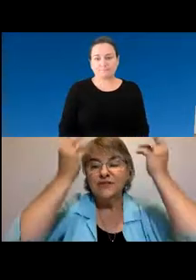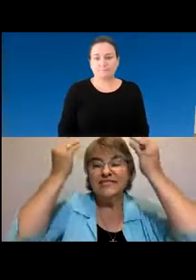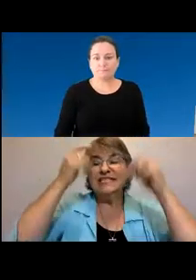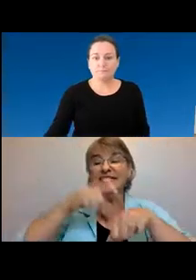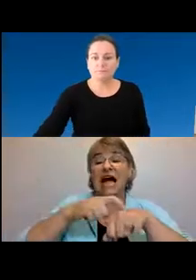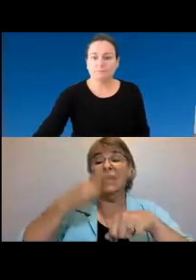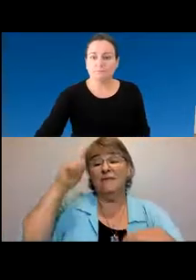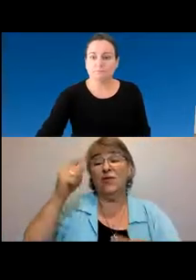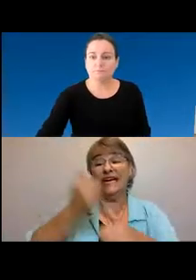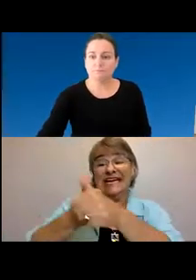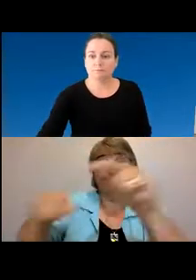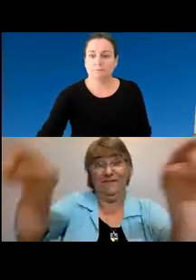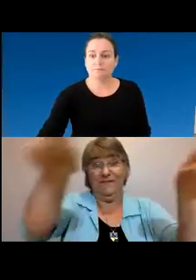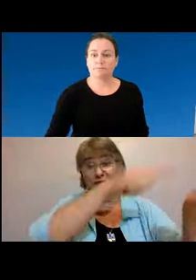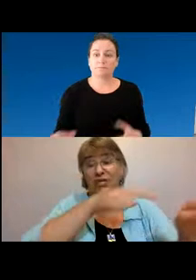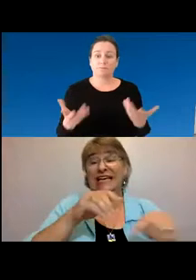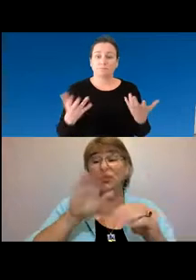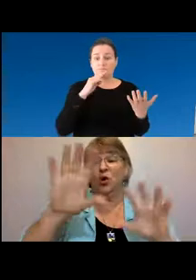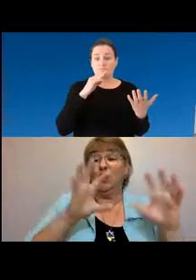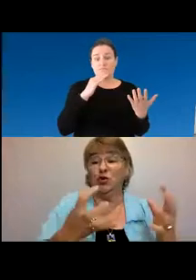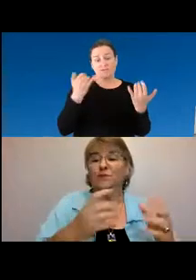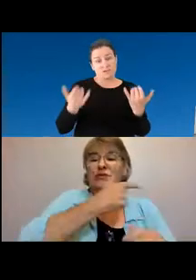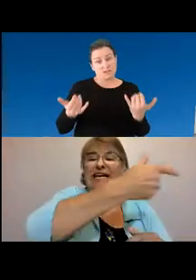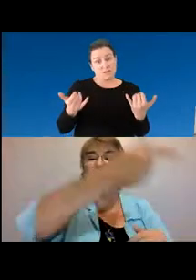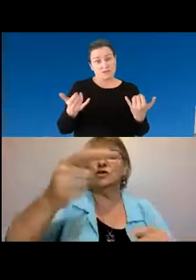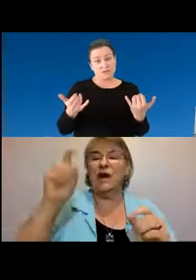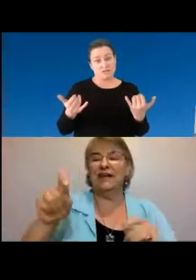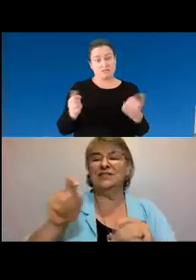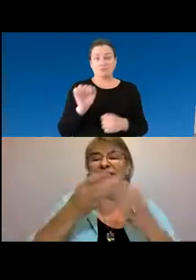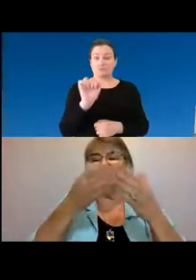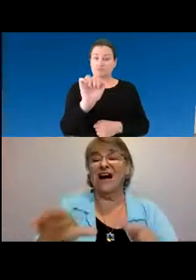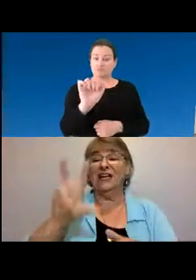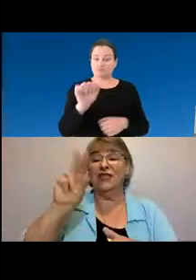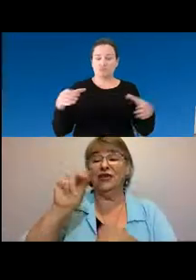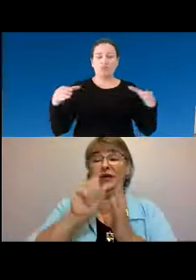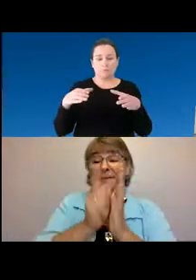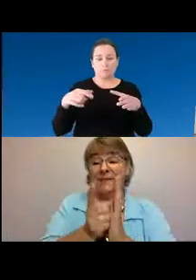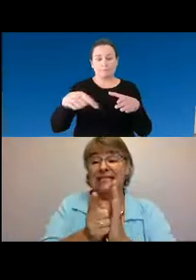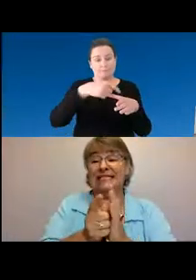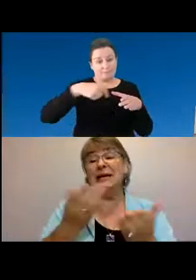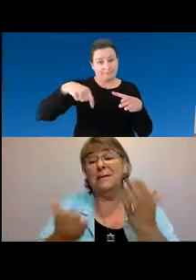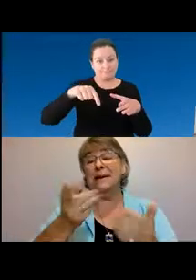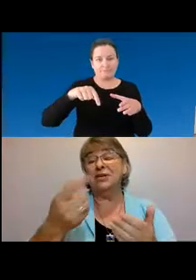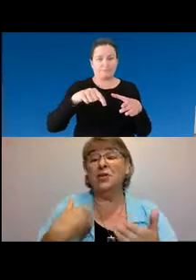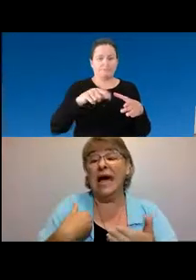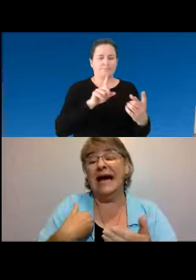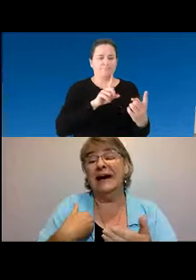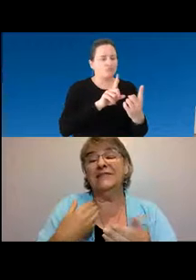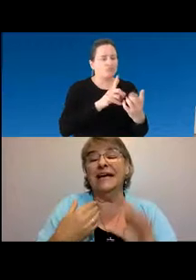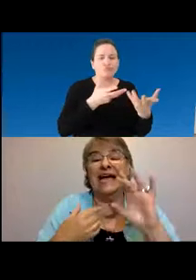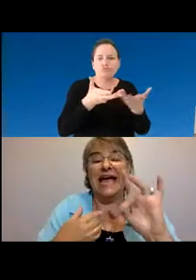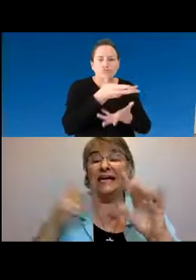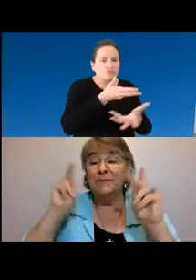So this is a time for each of in your group to take turns. You have to divide 30 minutes. Maybe you